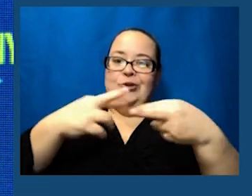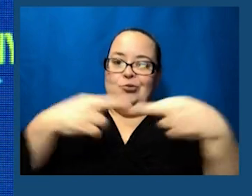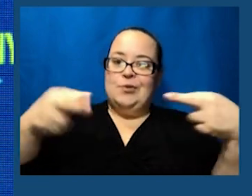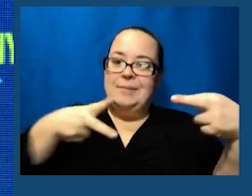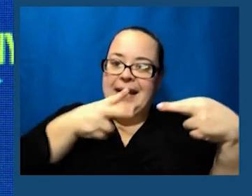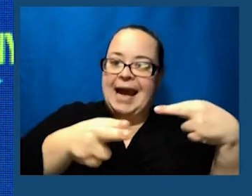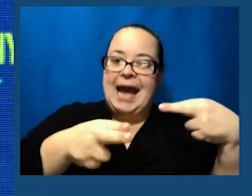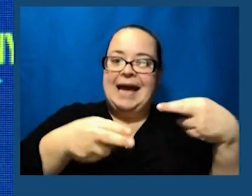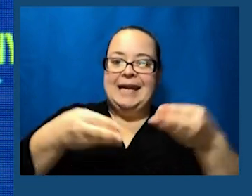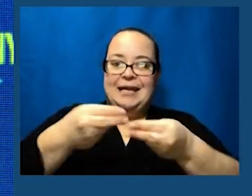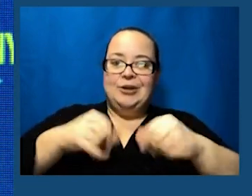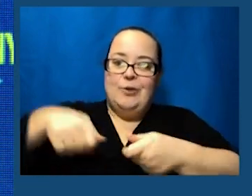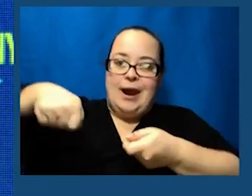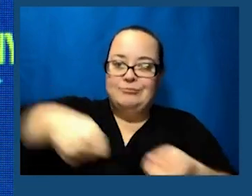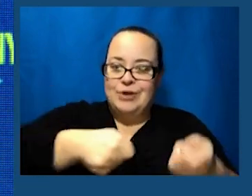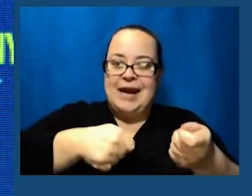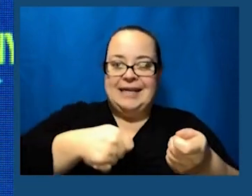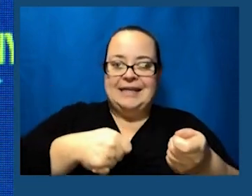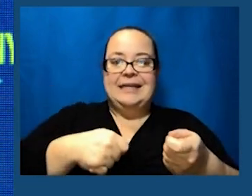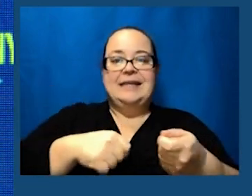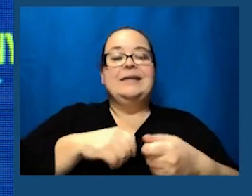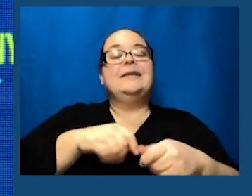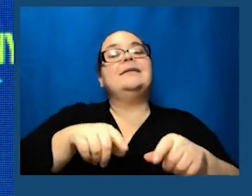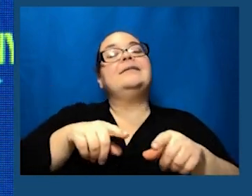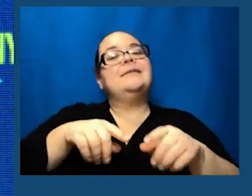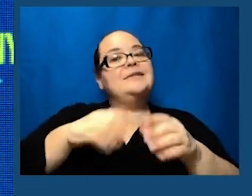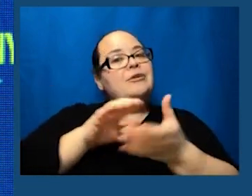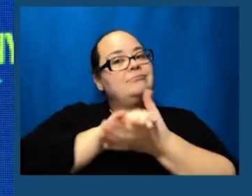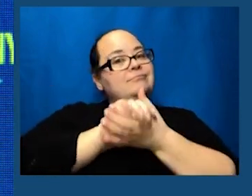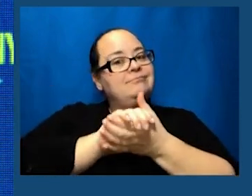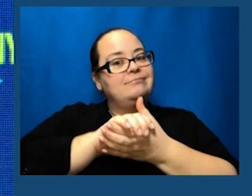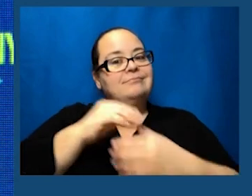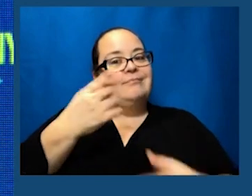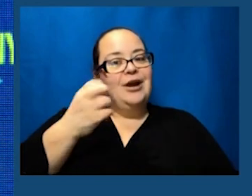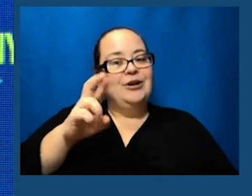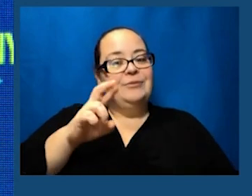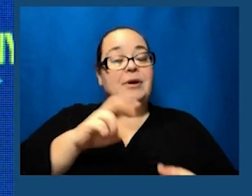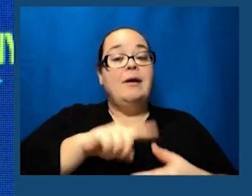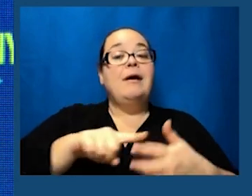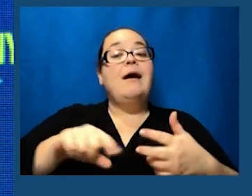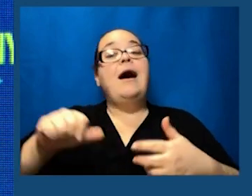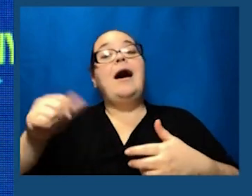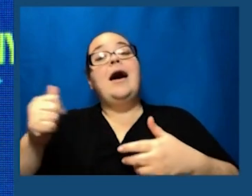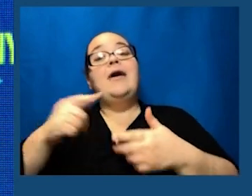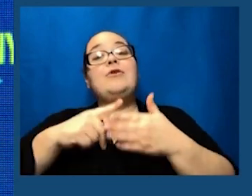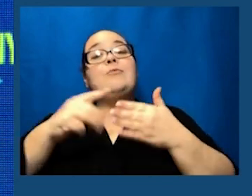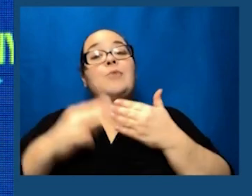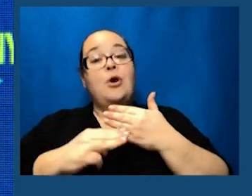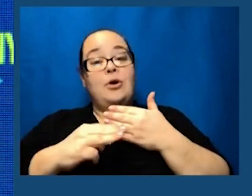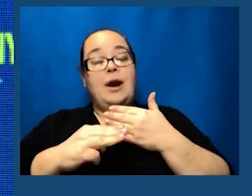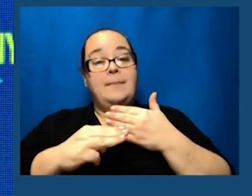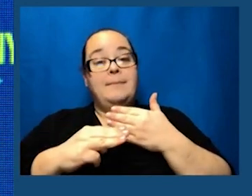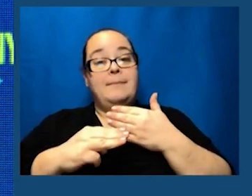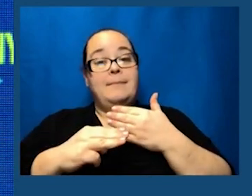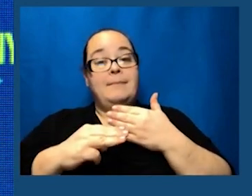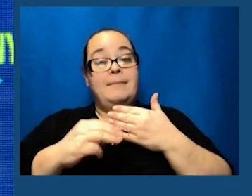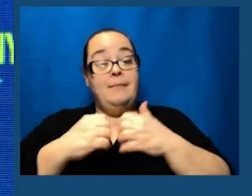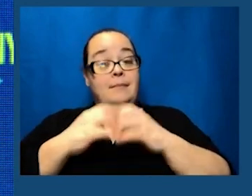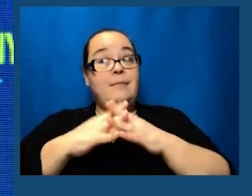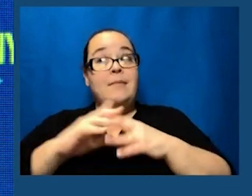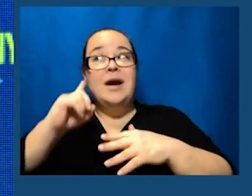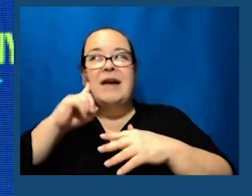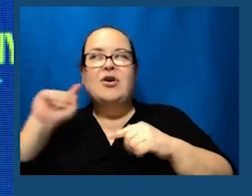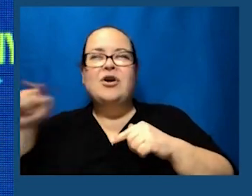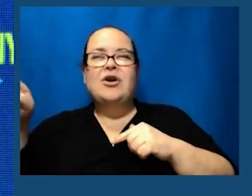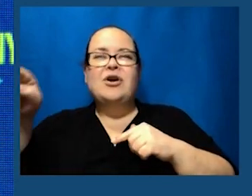to Herkimer. We also have another program, because I heard from businesses and communities and elected leaders, they said, that's a